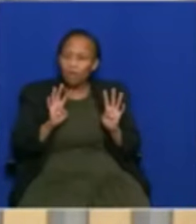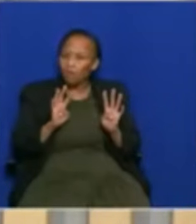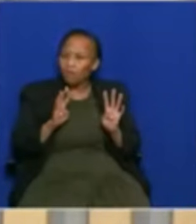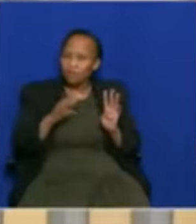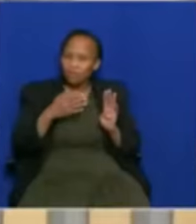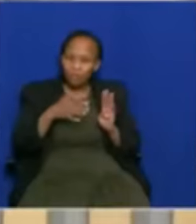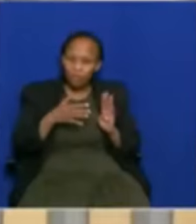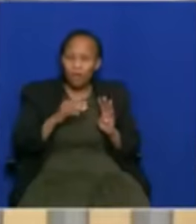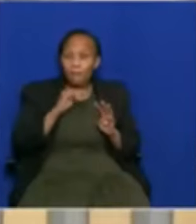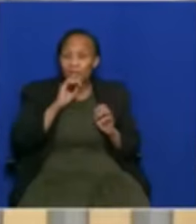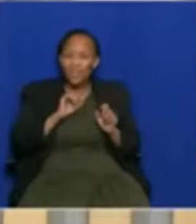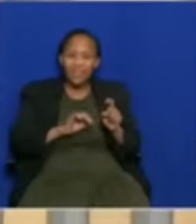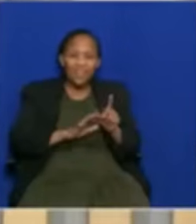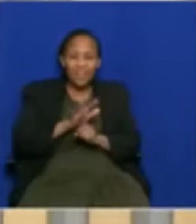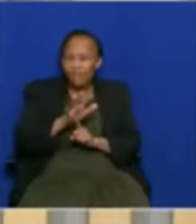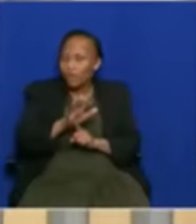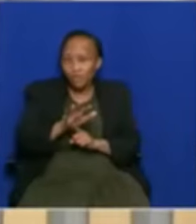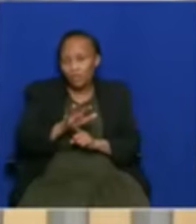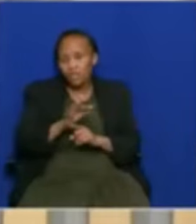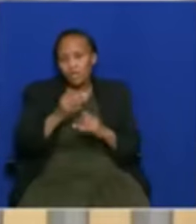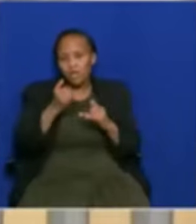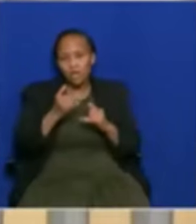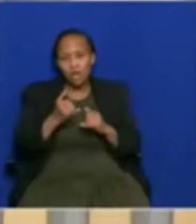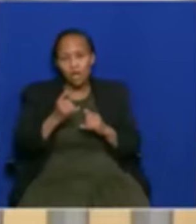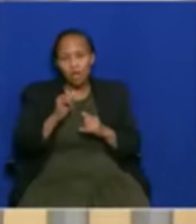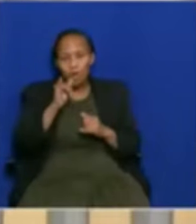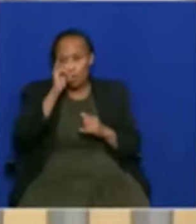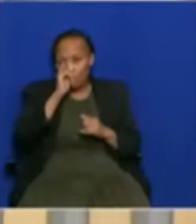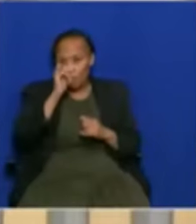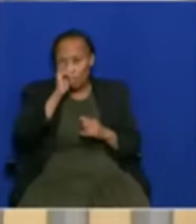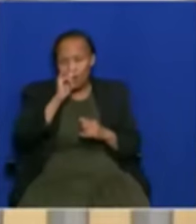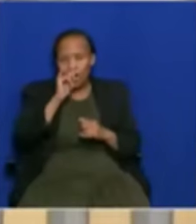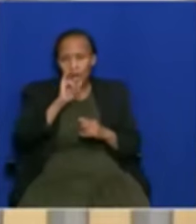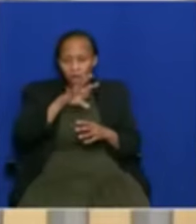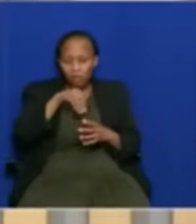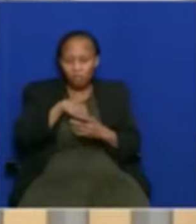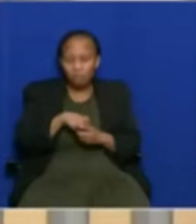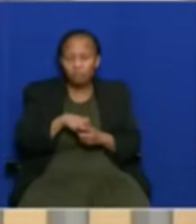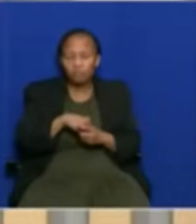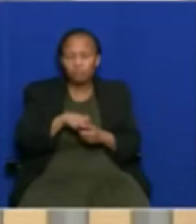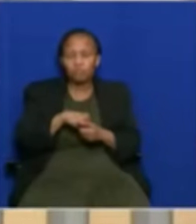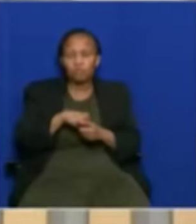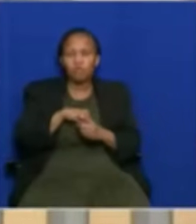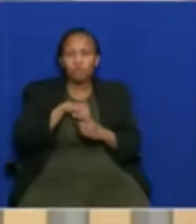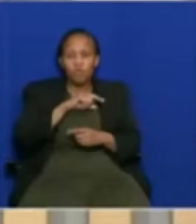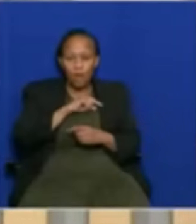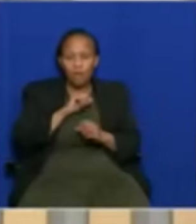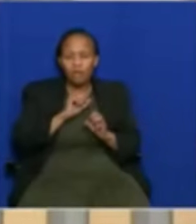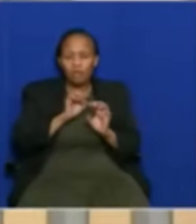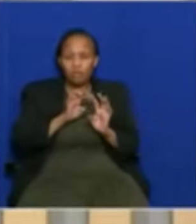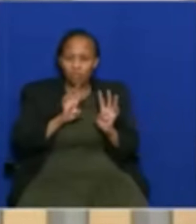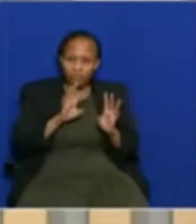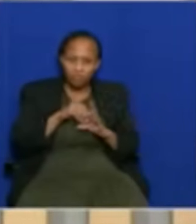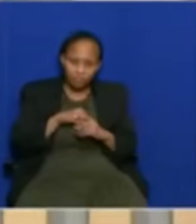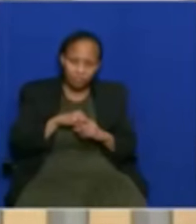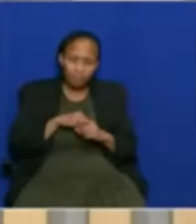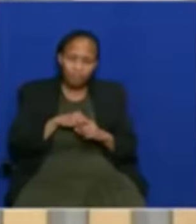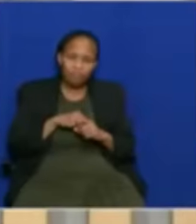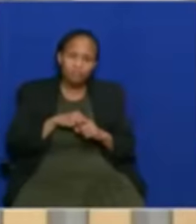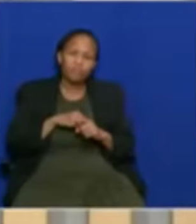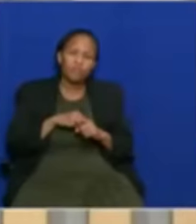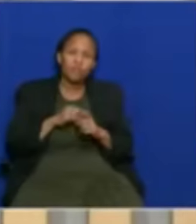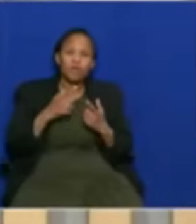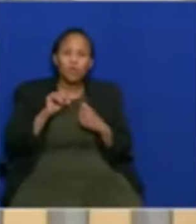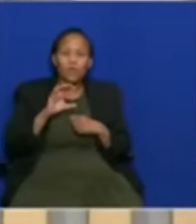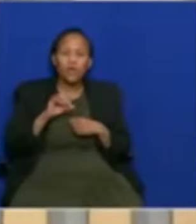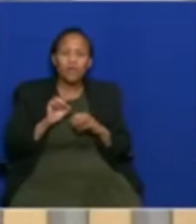on the panel, so now it's criminal. Oh, okay. No, Hence I'm asking, yes, the relevance. Thank you, sorry. We have 9 provincial heads